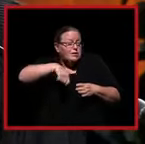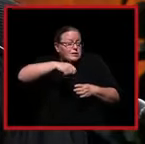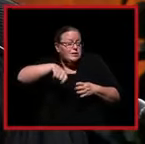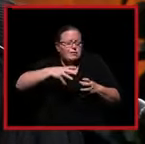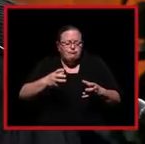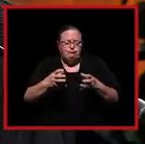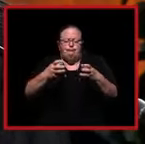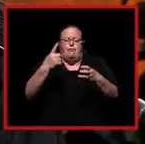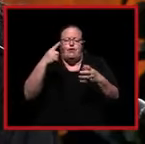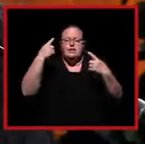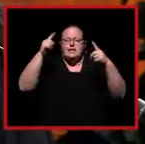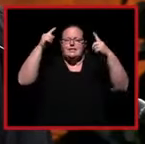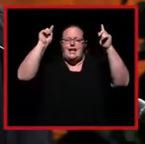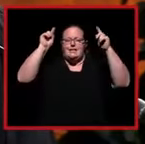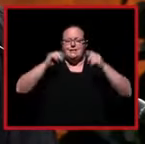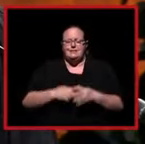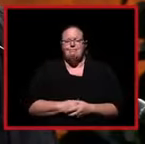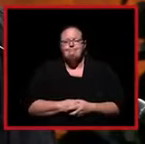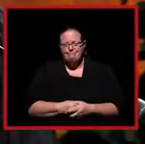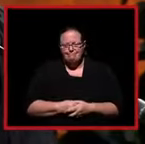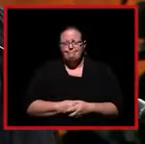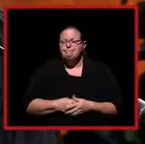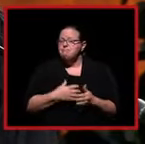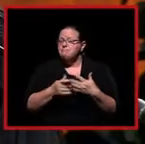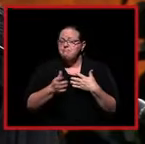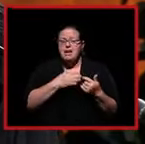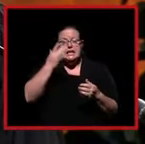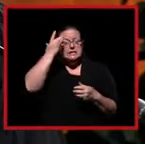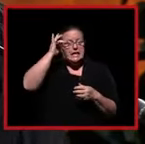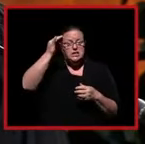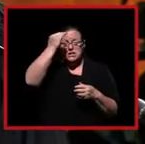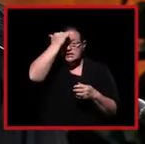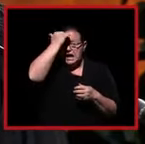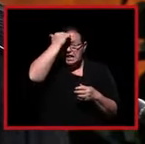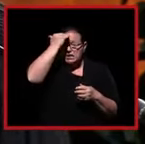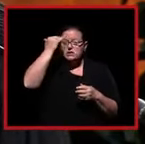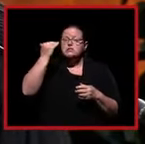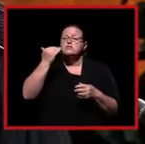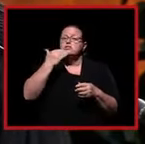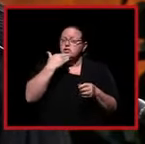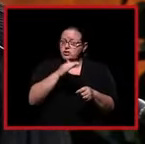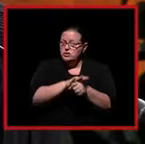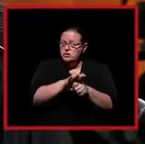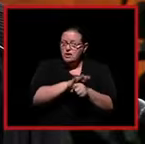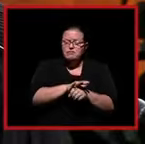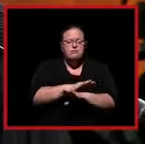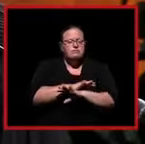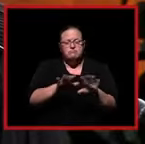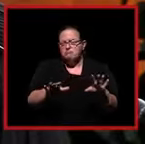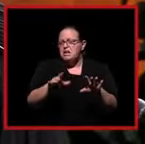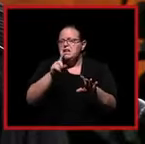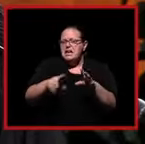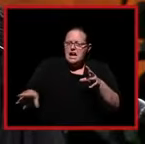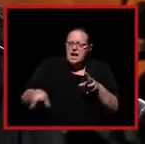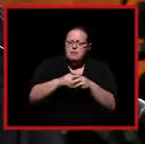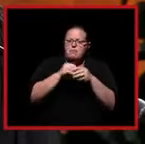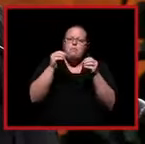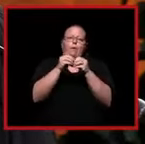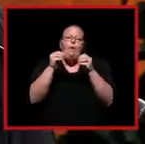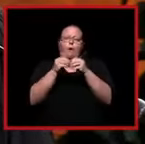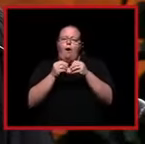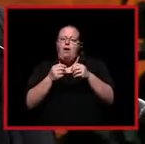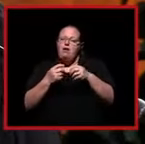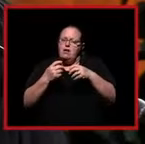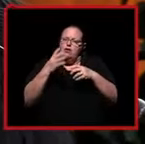Intelligence and knowledge, as good as they are only a small part of what you need to succeed. Your